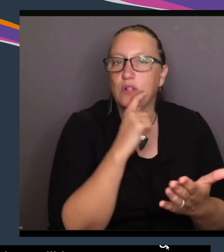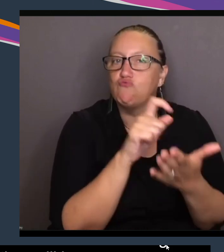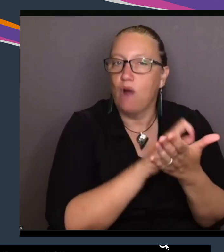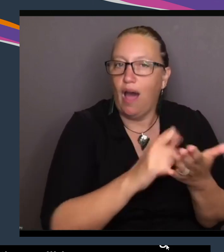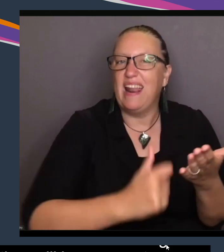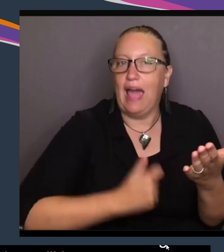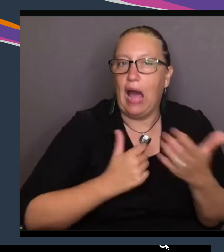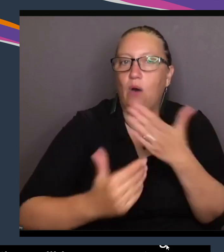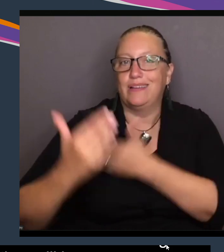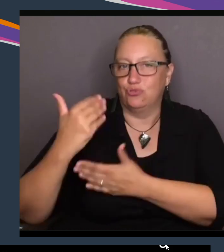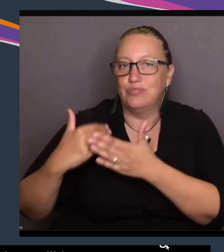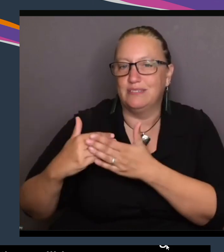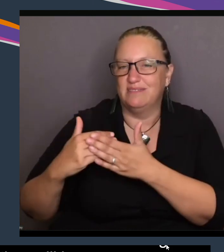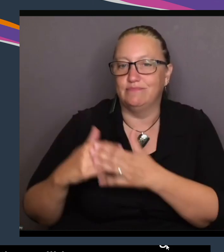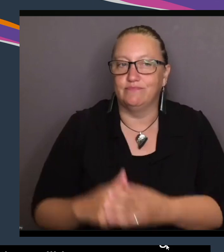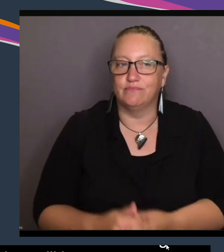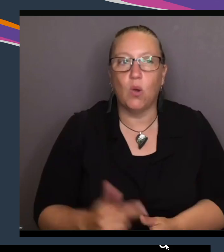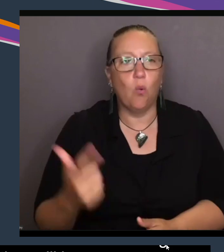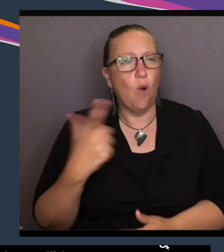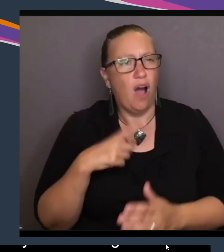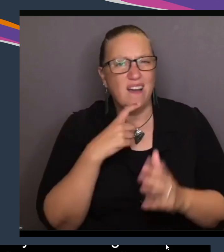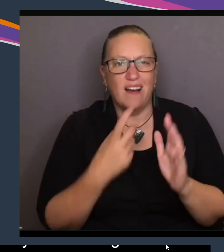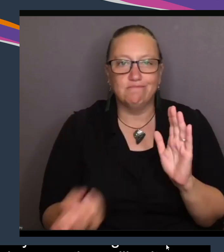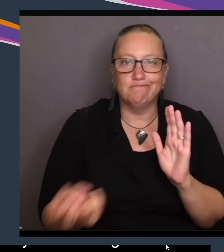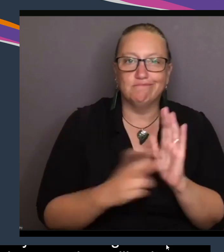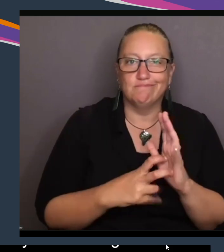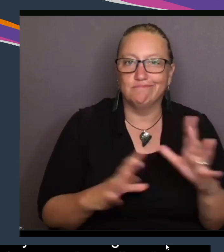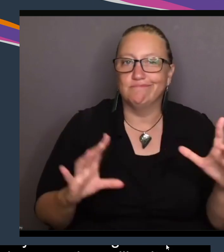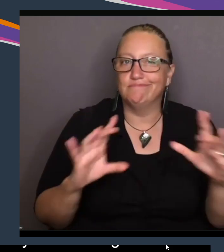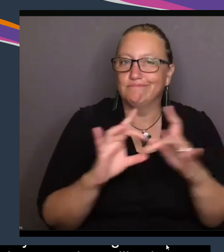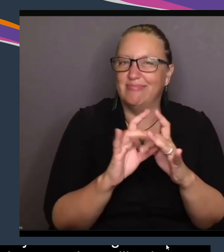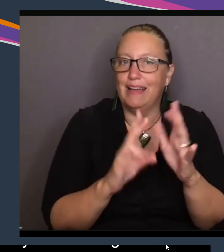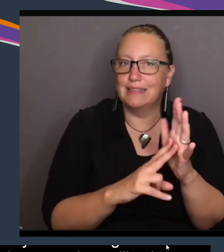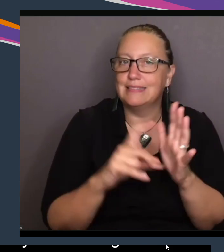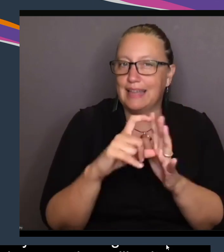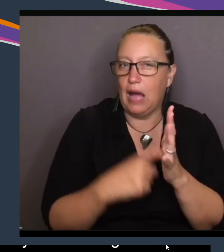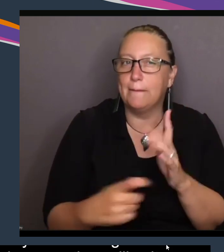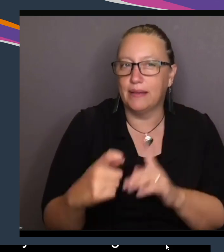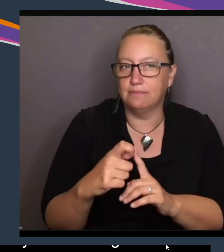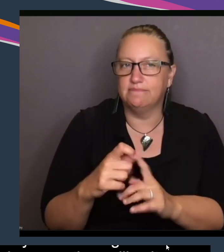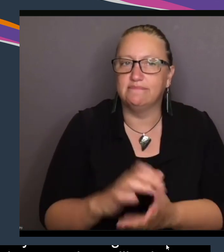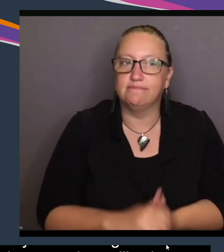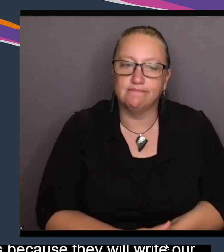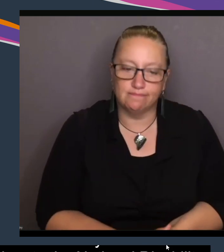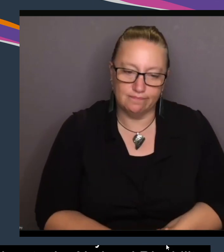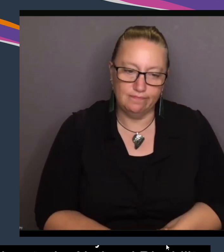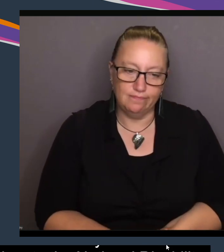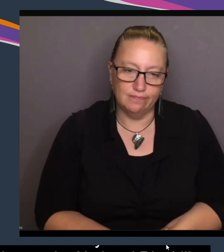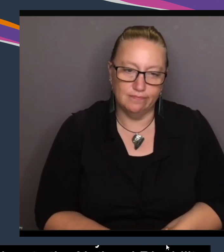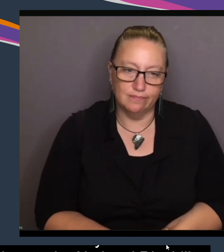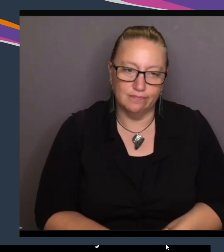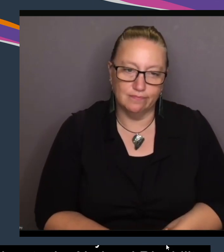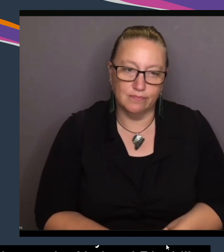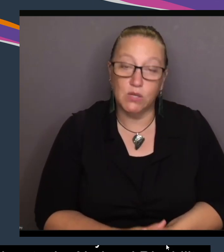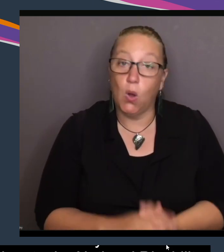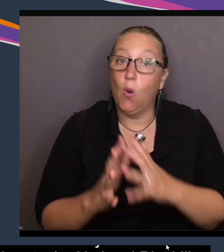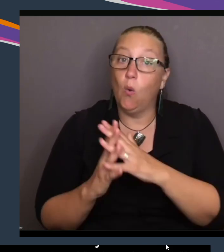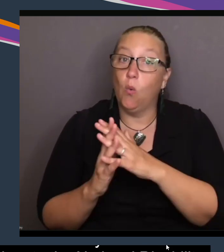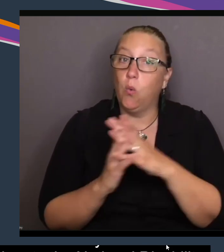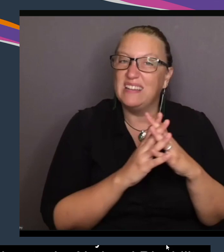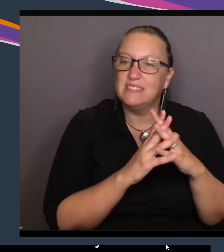this comes from my community. I'm not long from coming back from Western New South